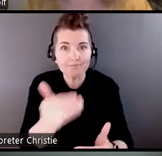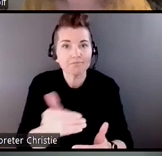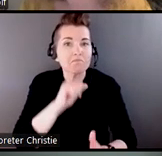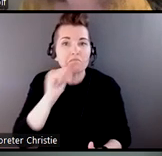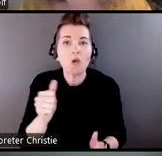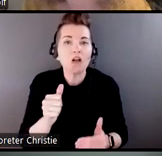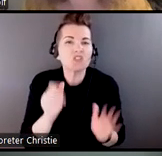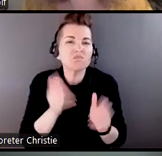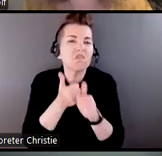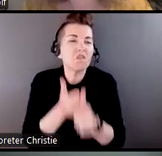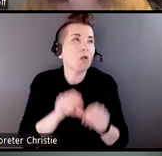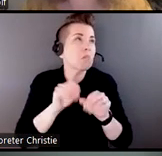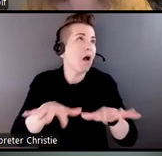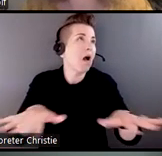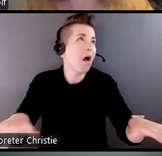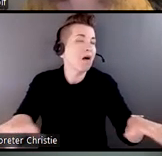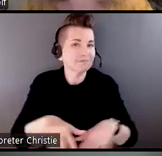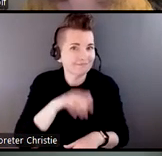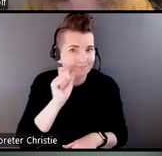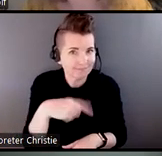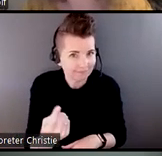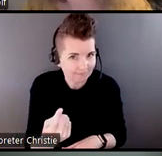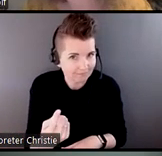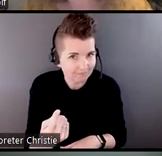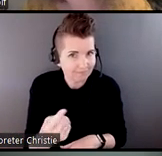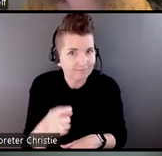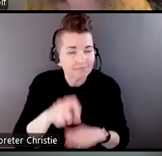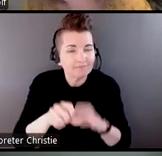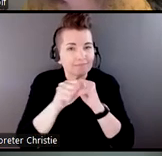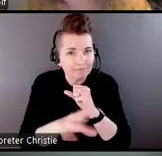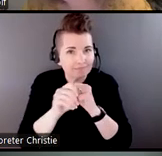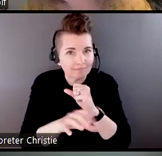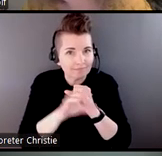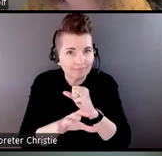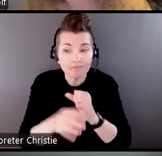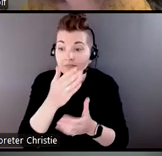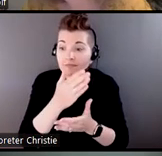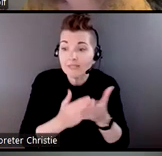very methodically. You may have heard it said that marketing is a numbers game.